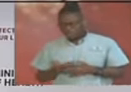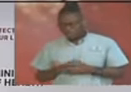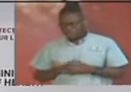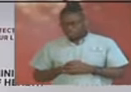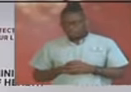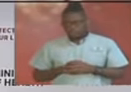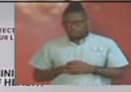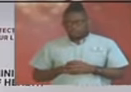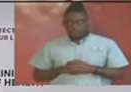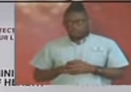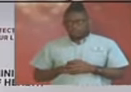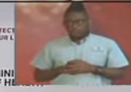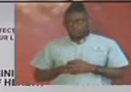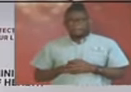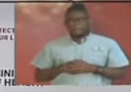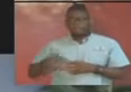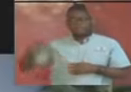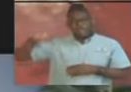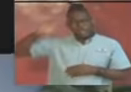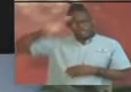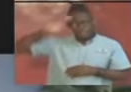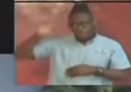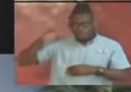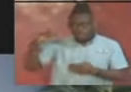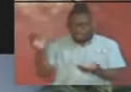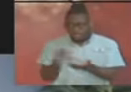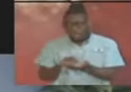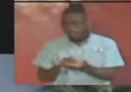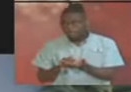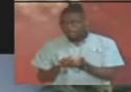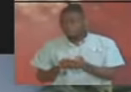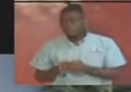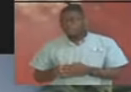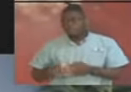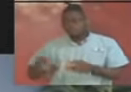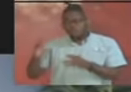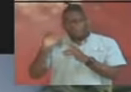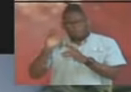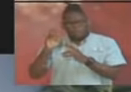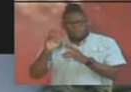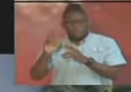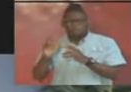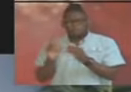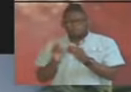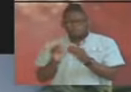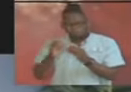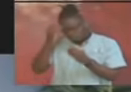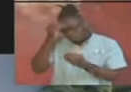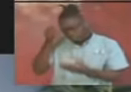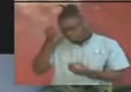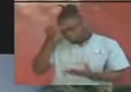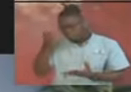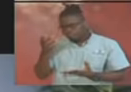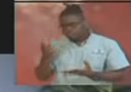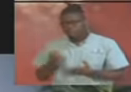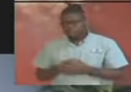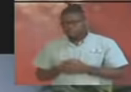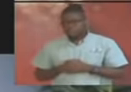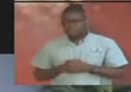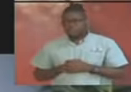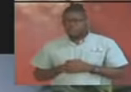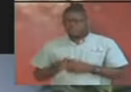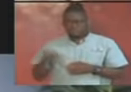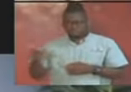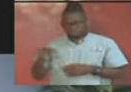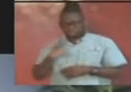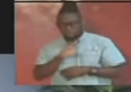Hello again. Just hoping for an update. Have we been updated at all from the police or national